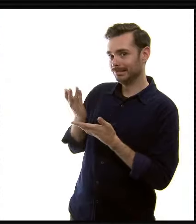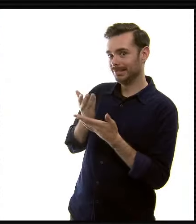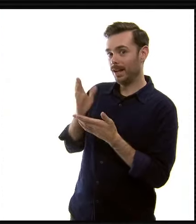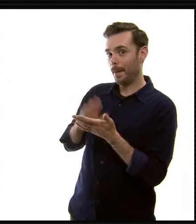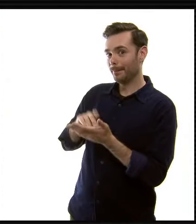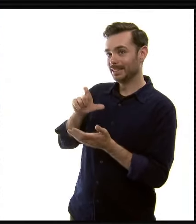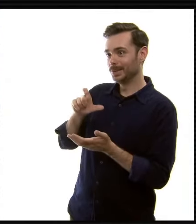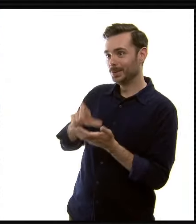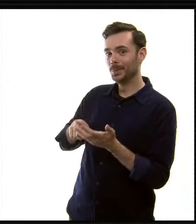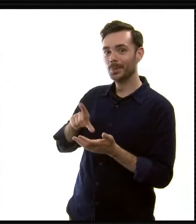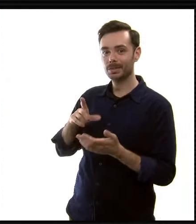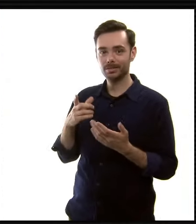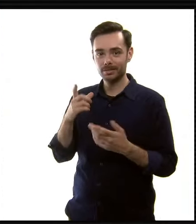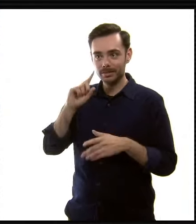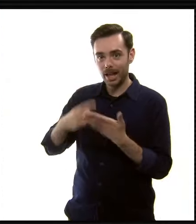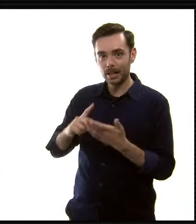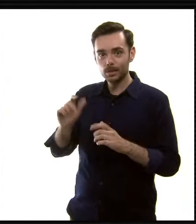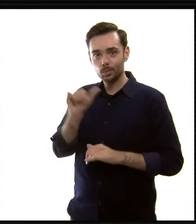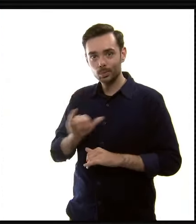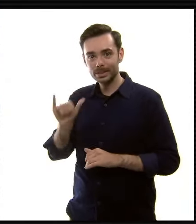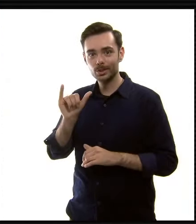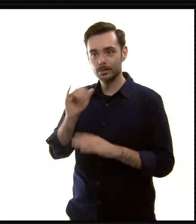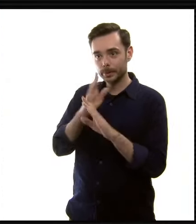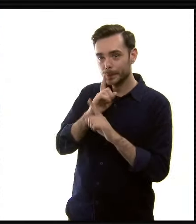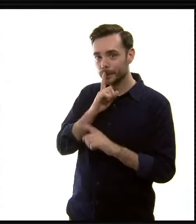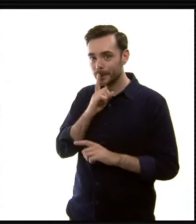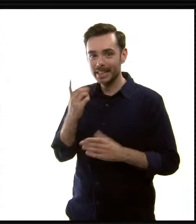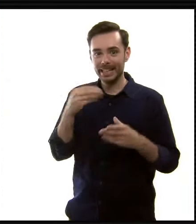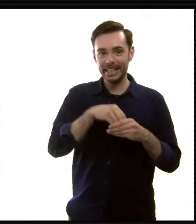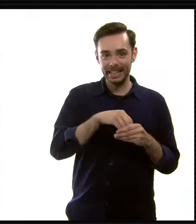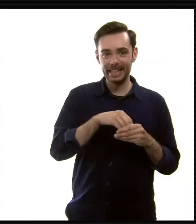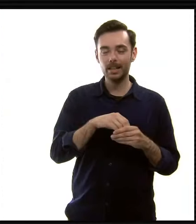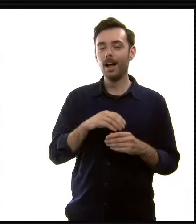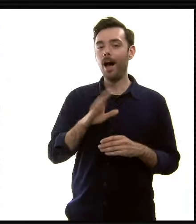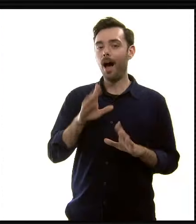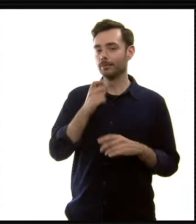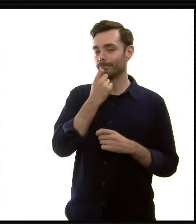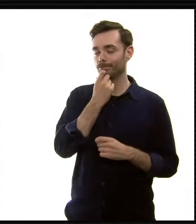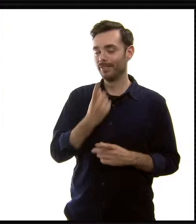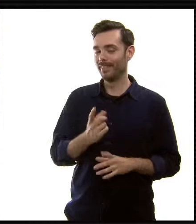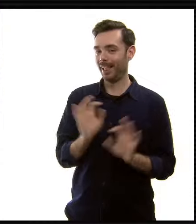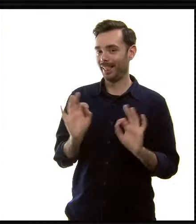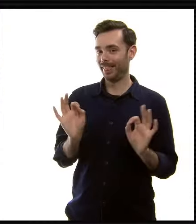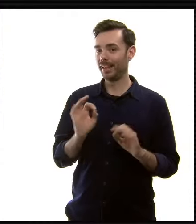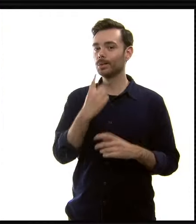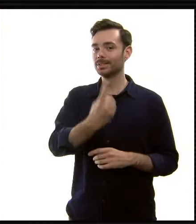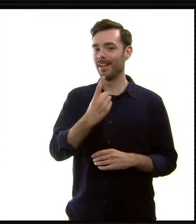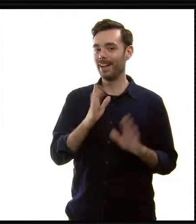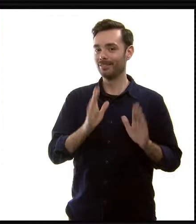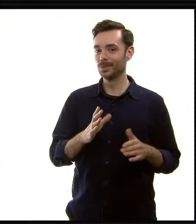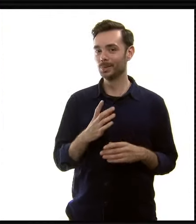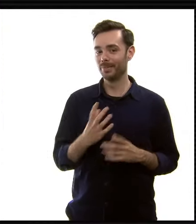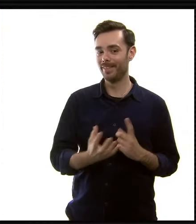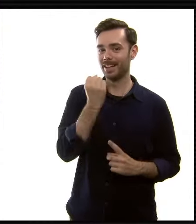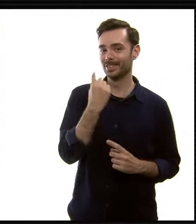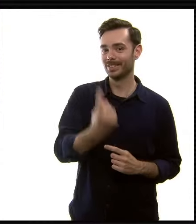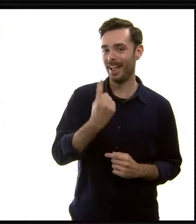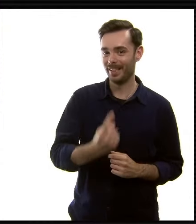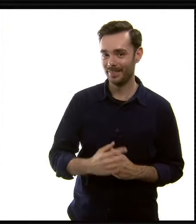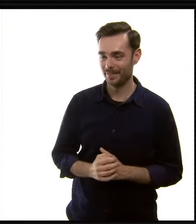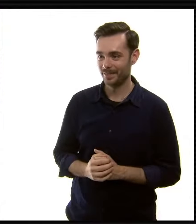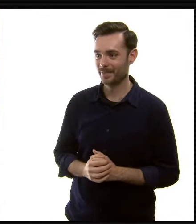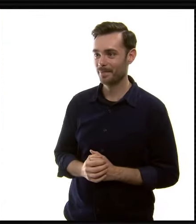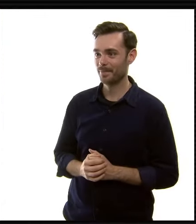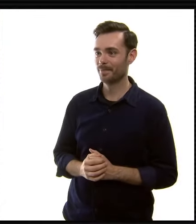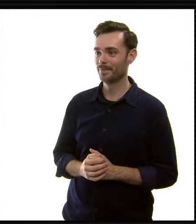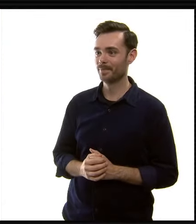ruin anything here. So when you actually do your building adventure or get to the building, then you'll discover them and have some fun. Nice. Okay, so from a completely different